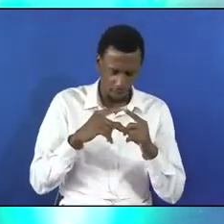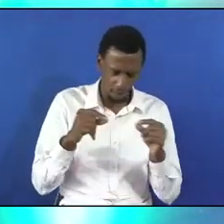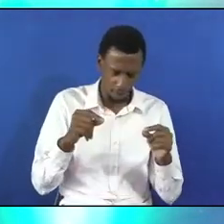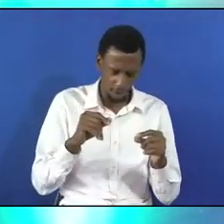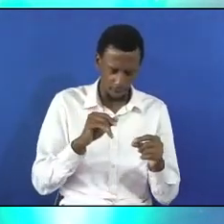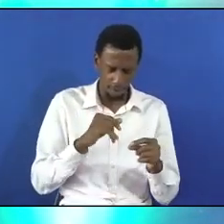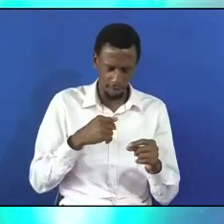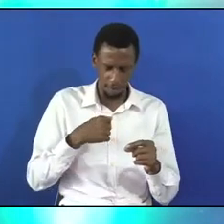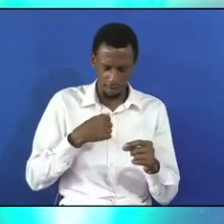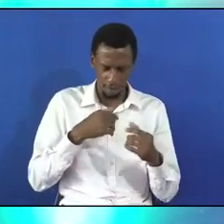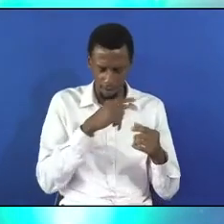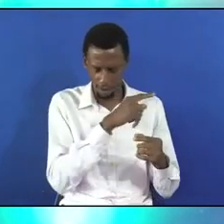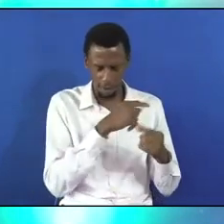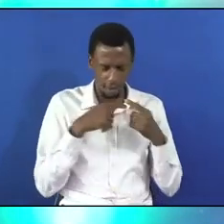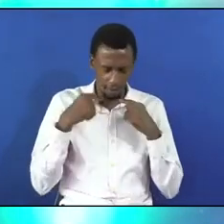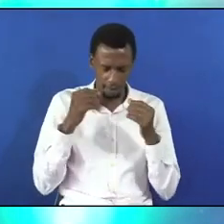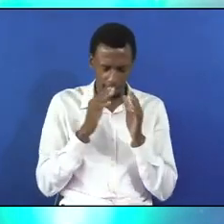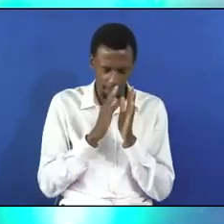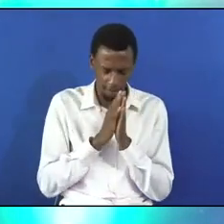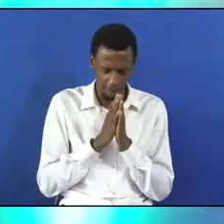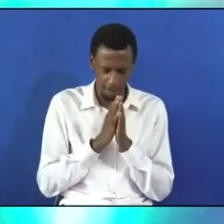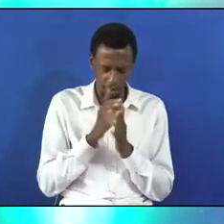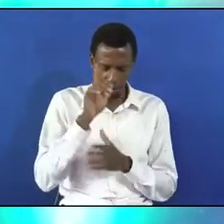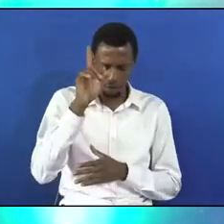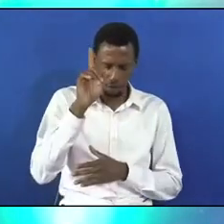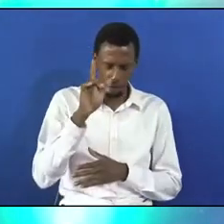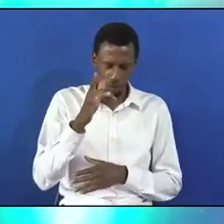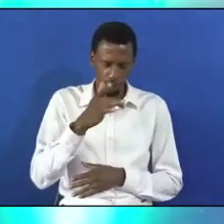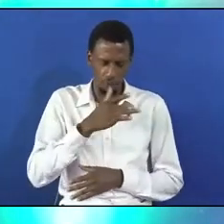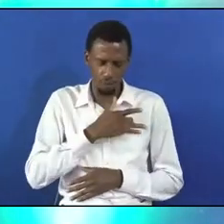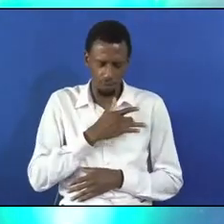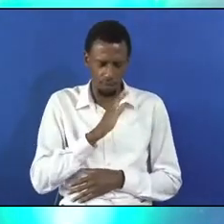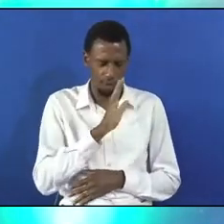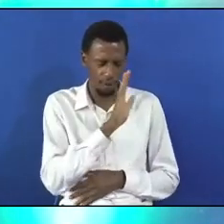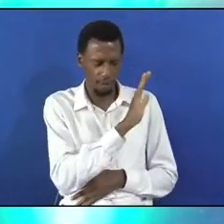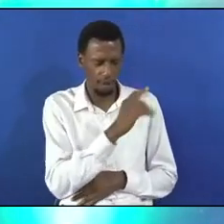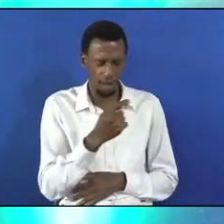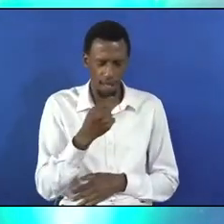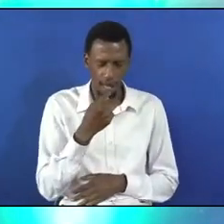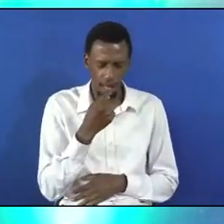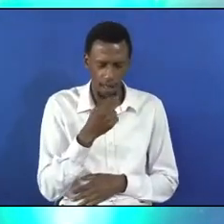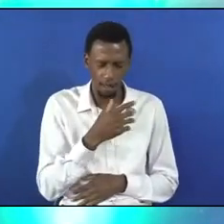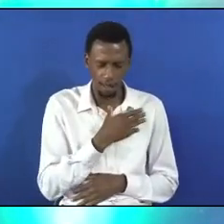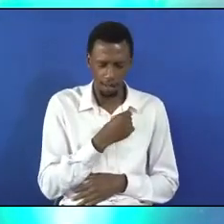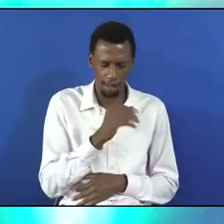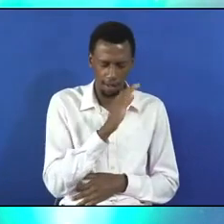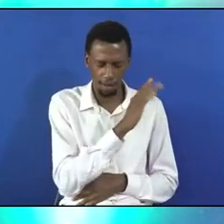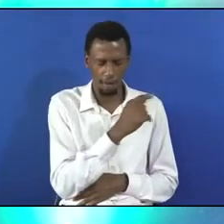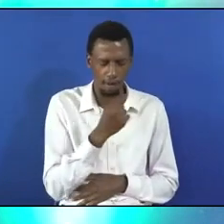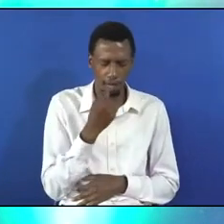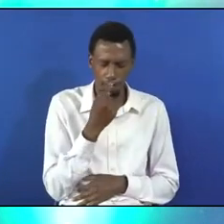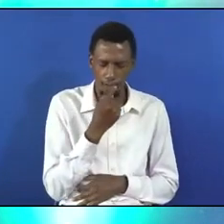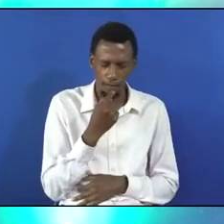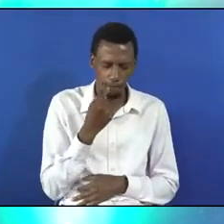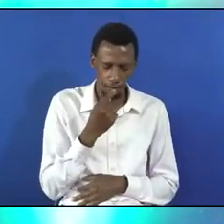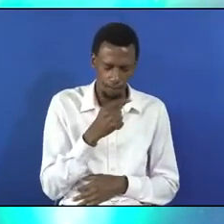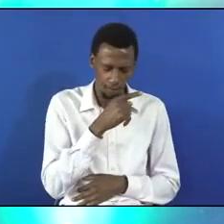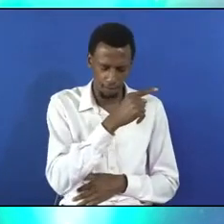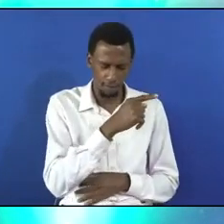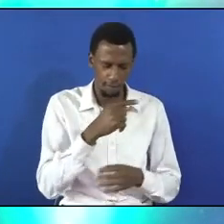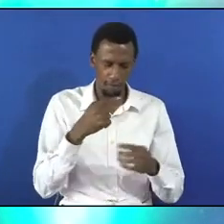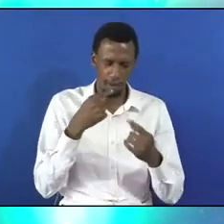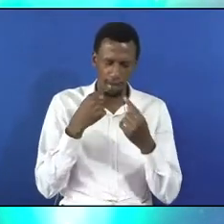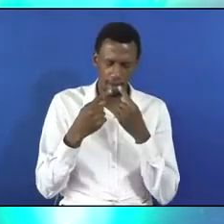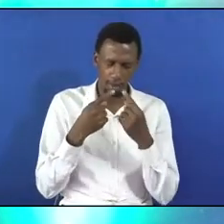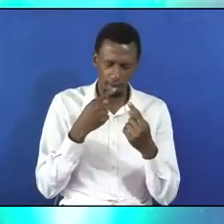I pray that you may touch my tongue and my lips so that I will speak of your